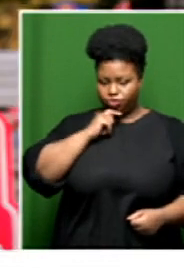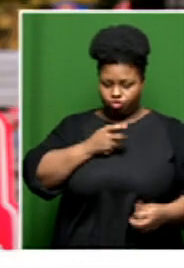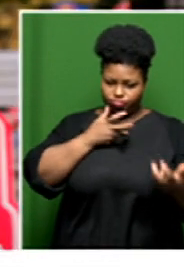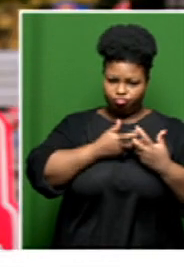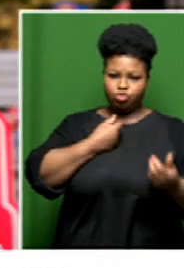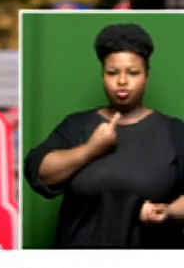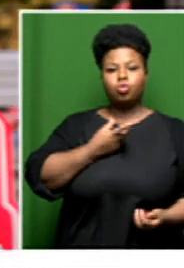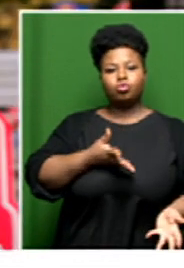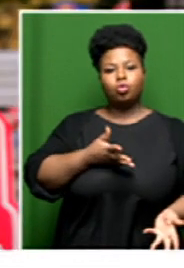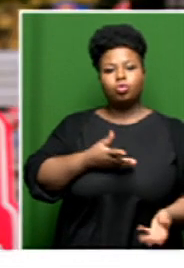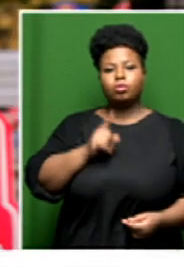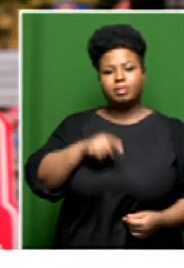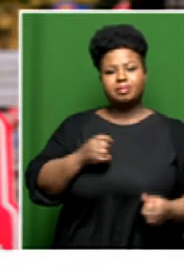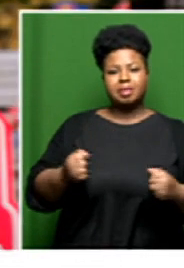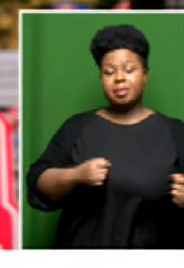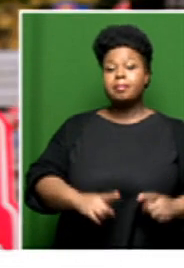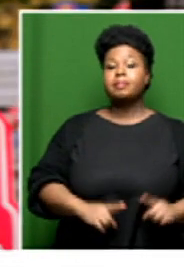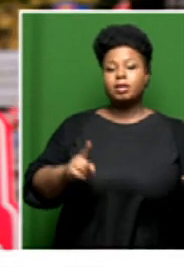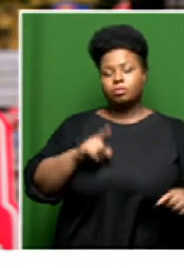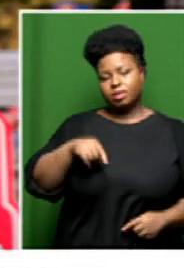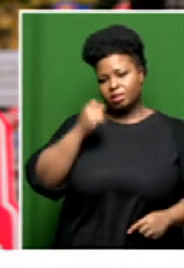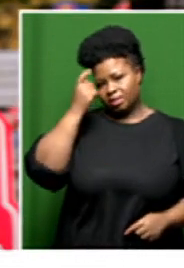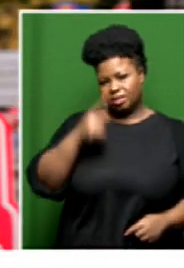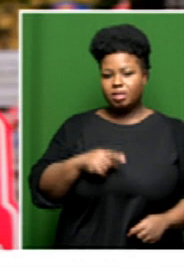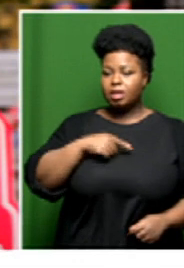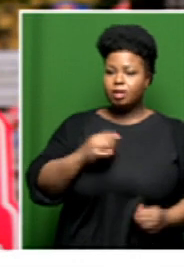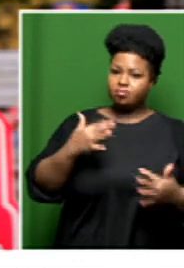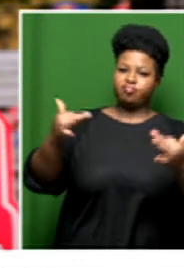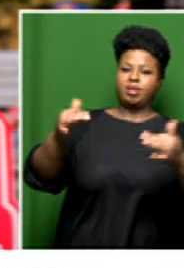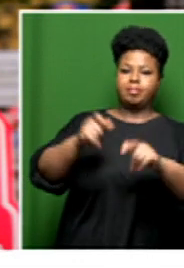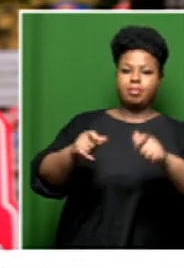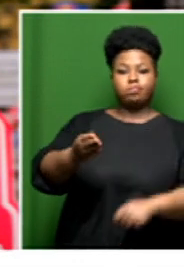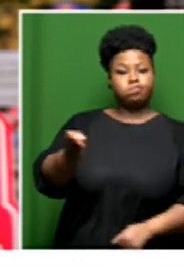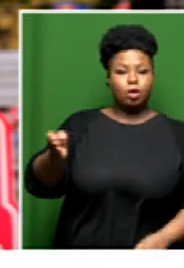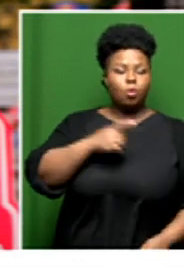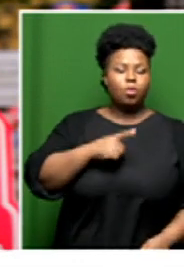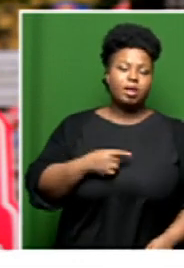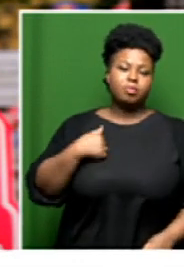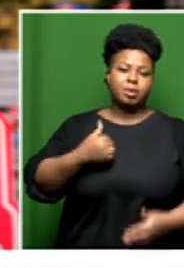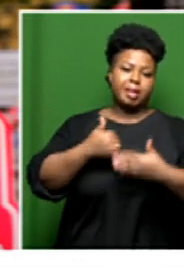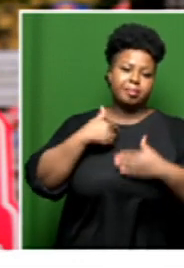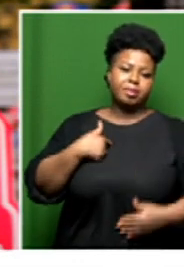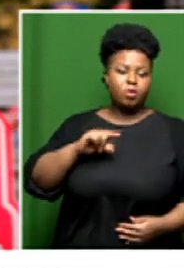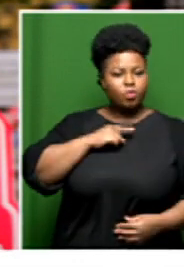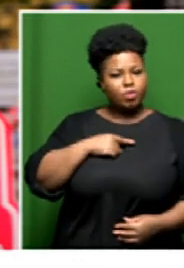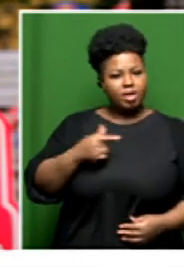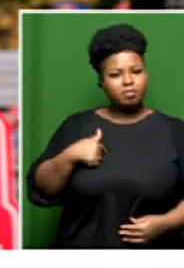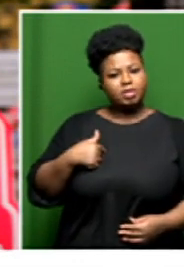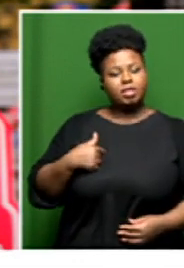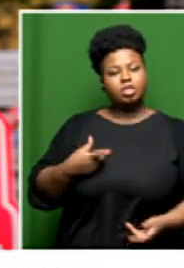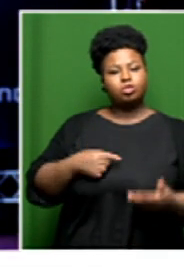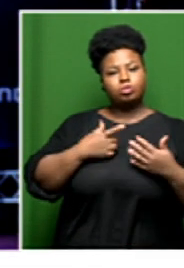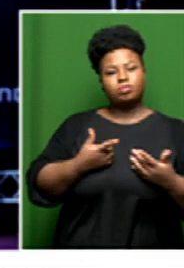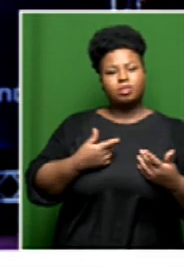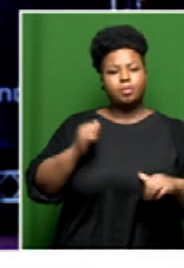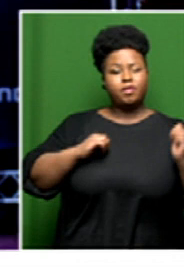style, you have to stay true to yourself. However, you need to understand that there is a crowd. What helped me was that the fact that I do shows, so there's